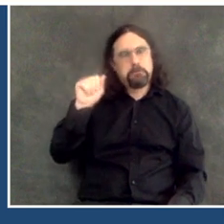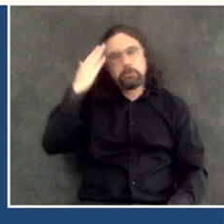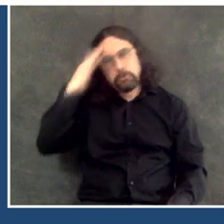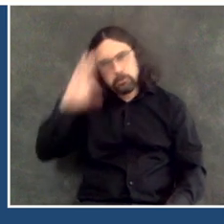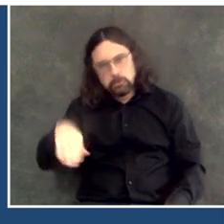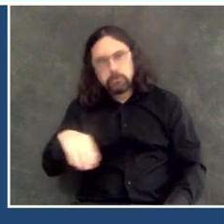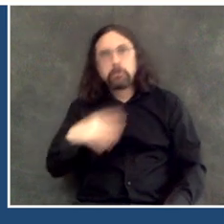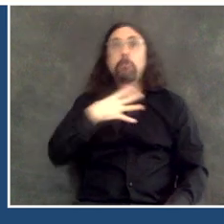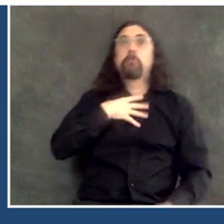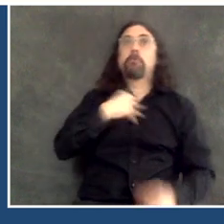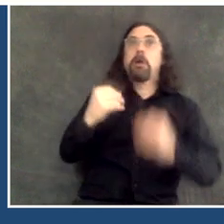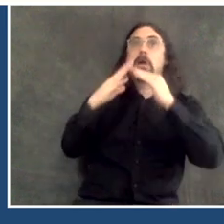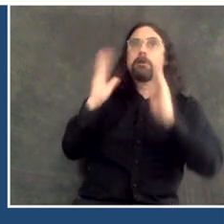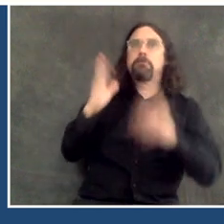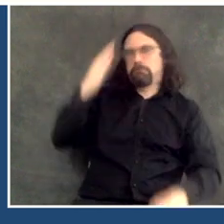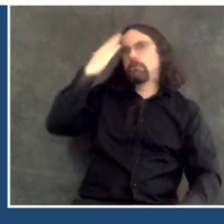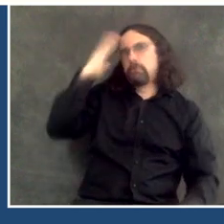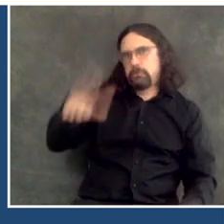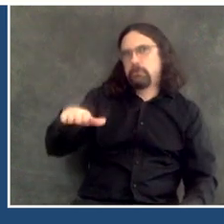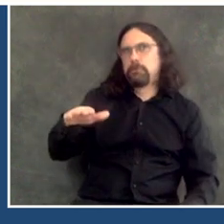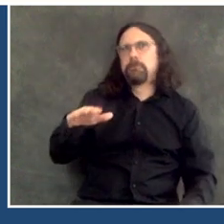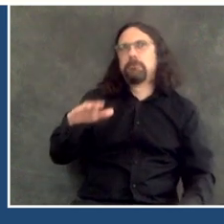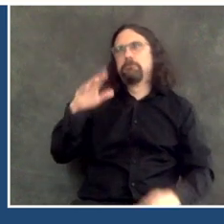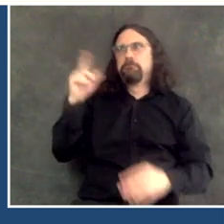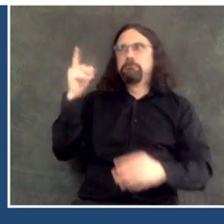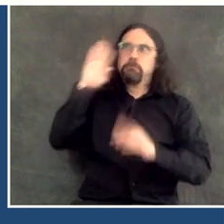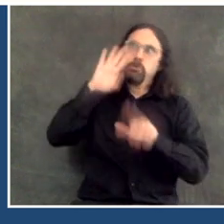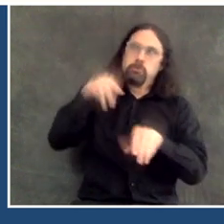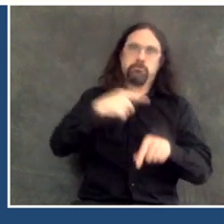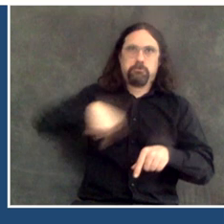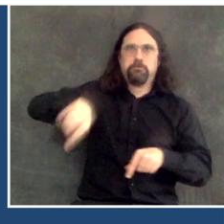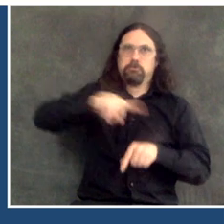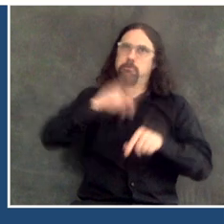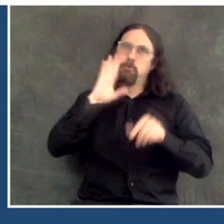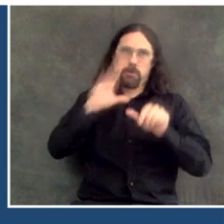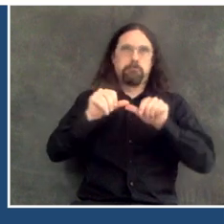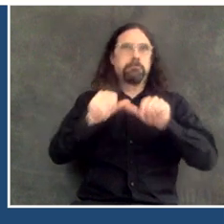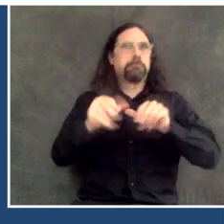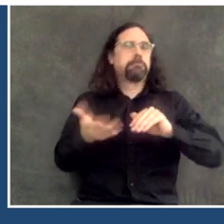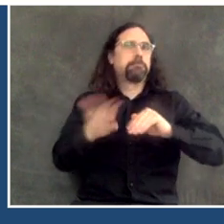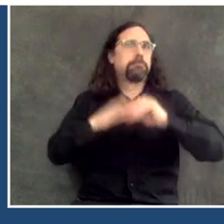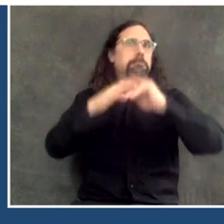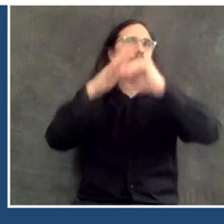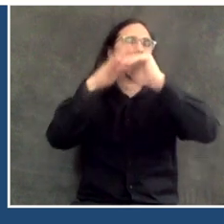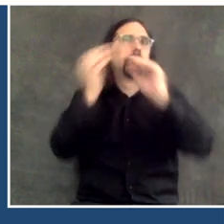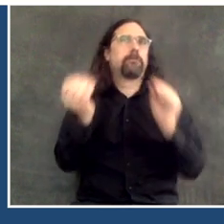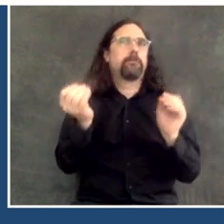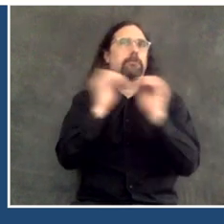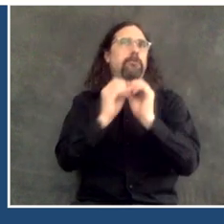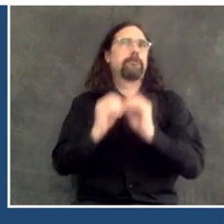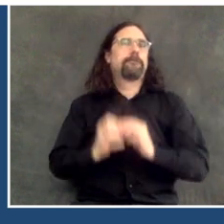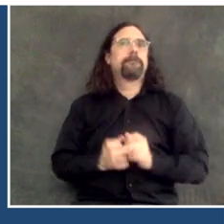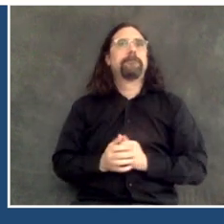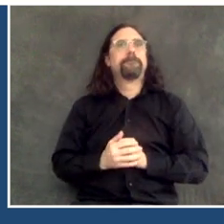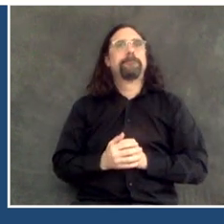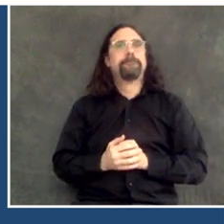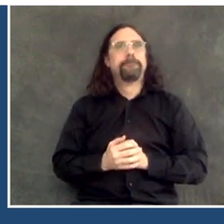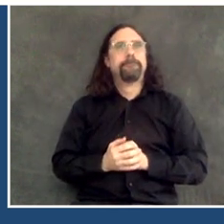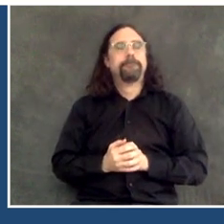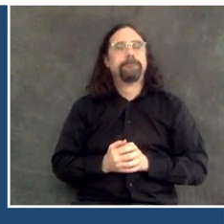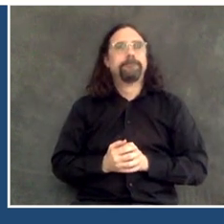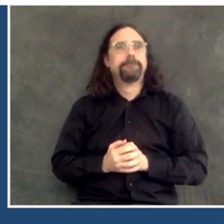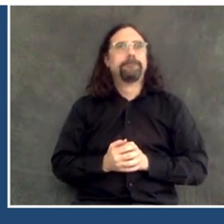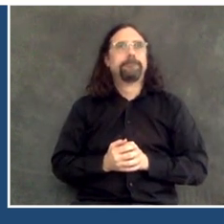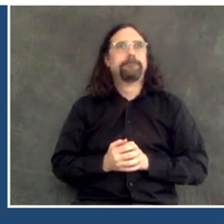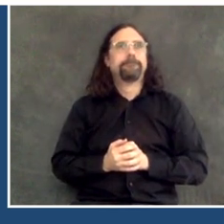next few days. So when I talk about the 10,000 ventilators in the federal stockpile, it stands to reason that they should go